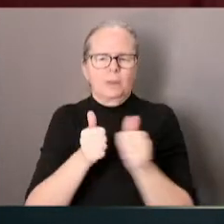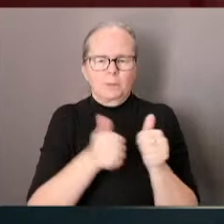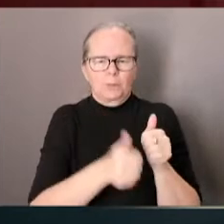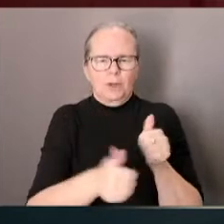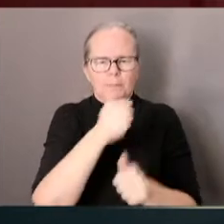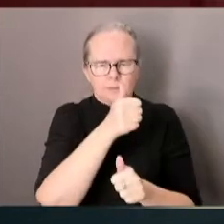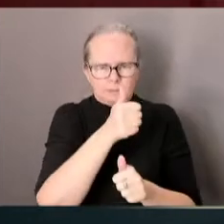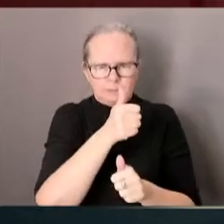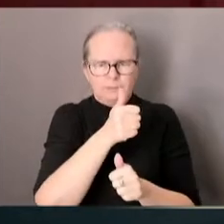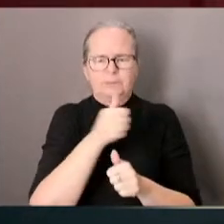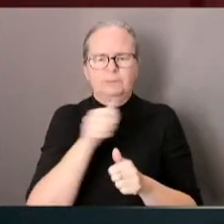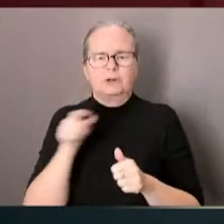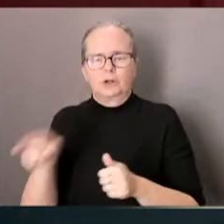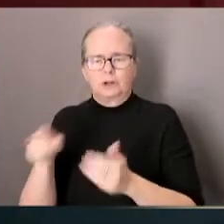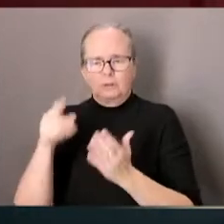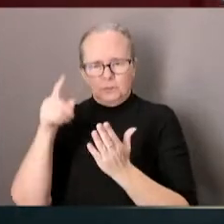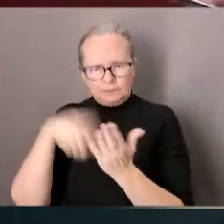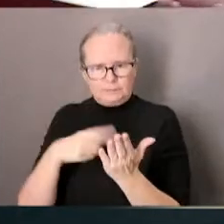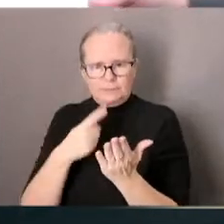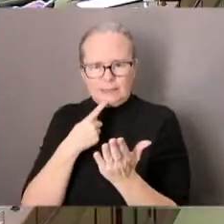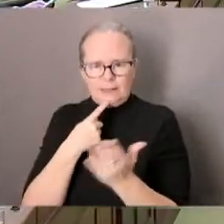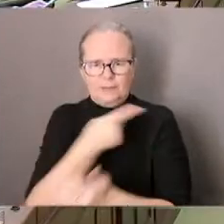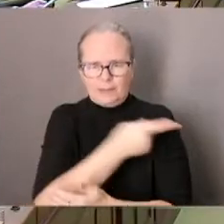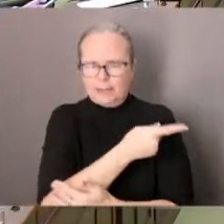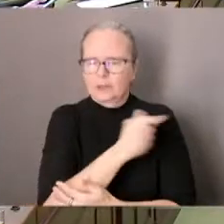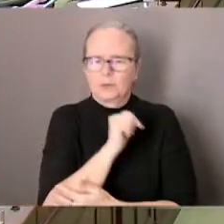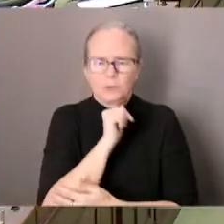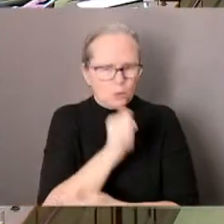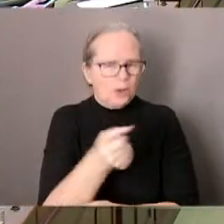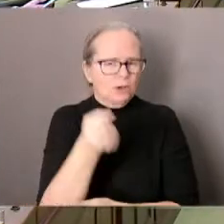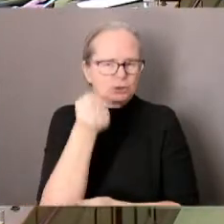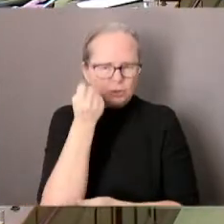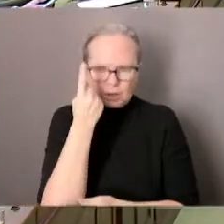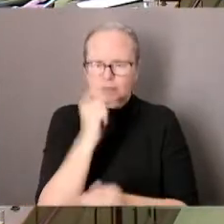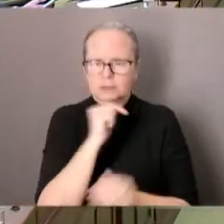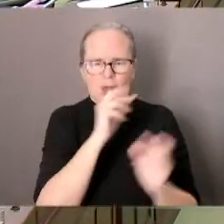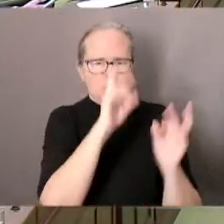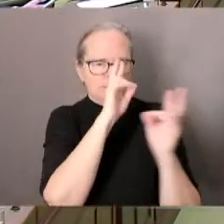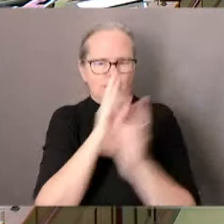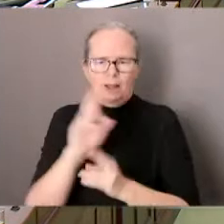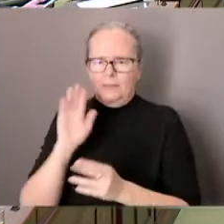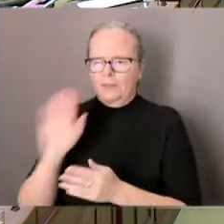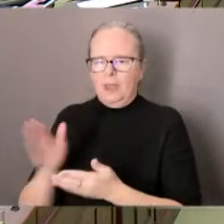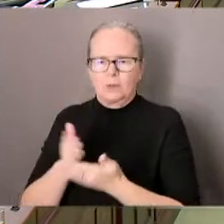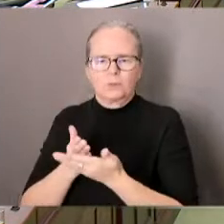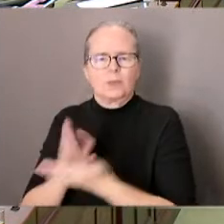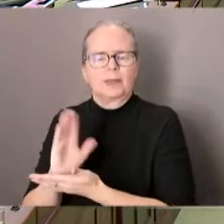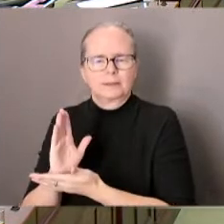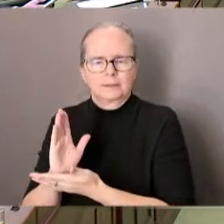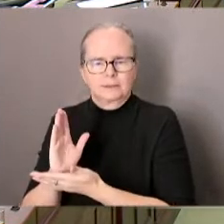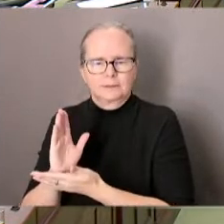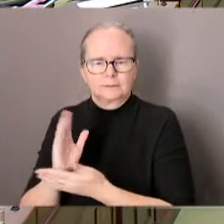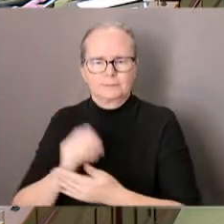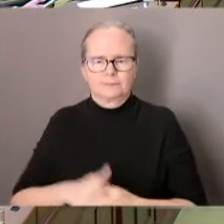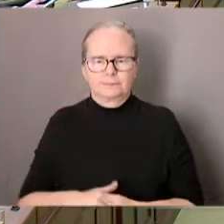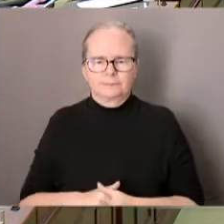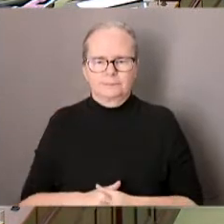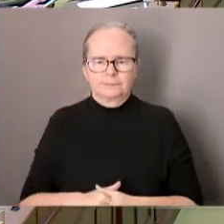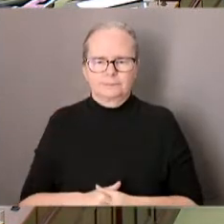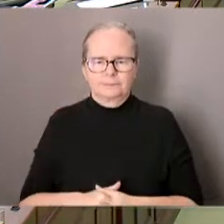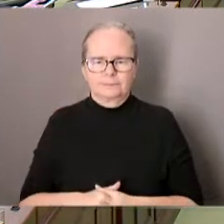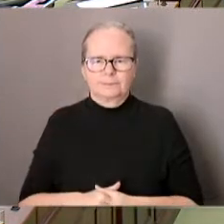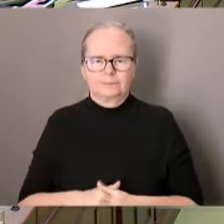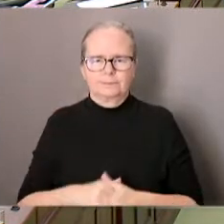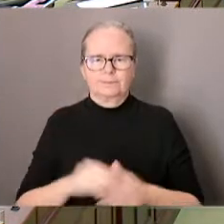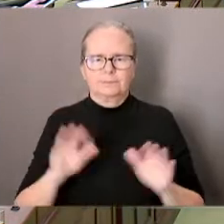inherent rights nor does she respect them thank you appreciate that The Honorable member may have been quoting from a letter but it would still be inappropriate to use